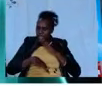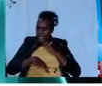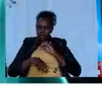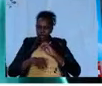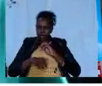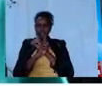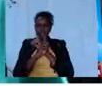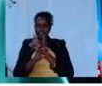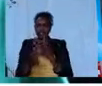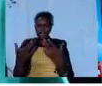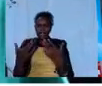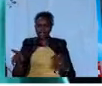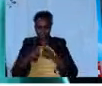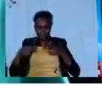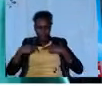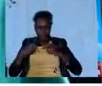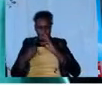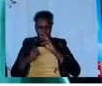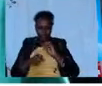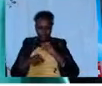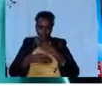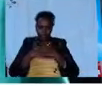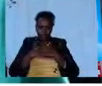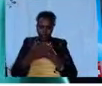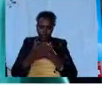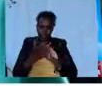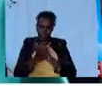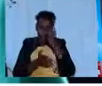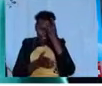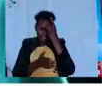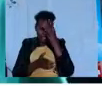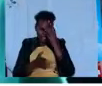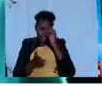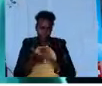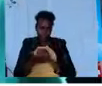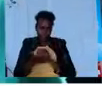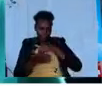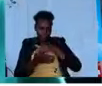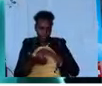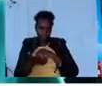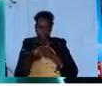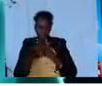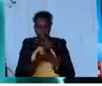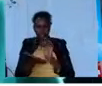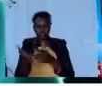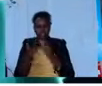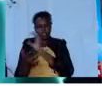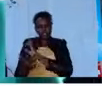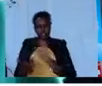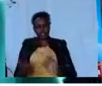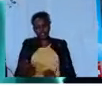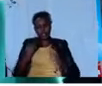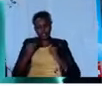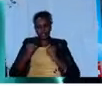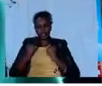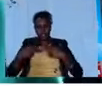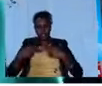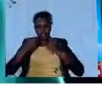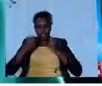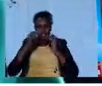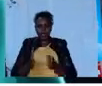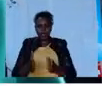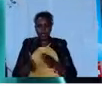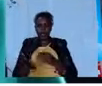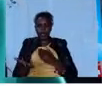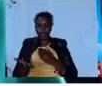divine hand and healing them from all that afflicts and weighs them down. Through Jesus Christ, the great physician. Through Jesus